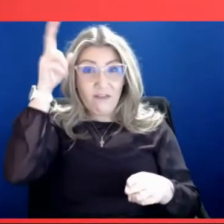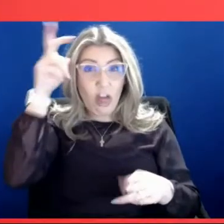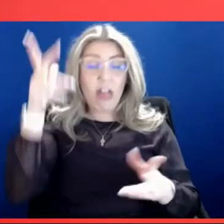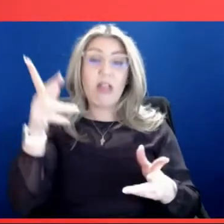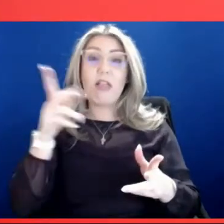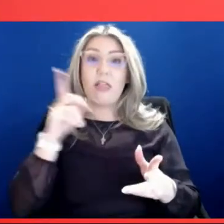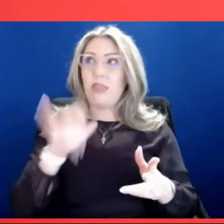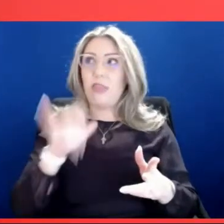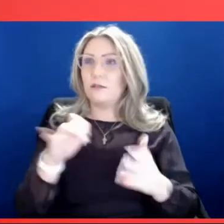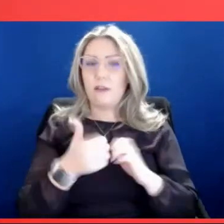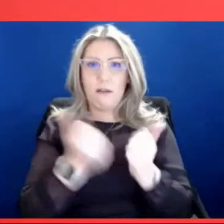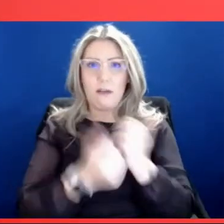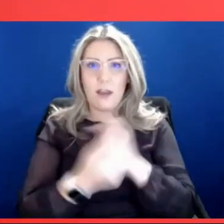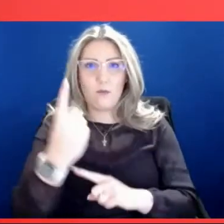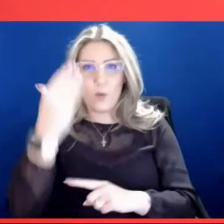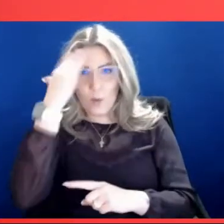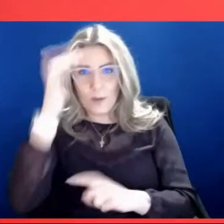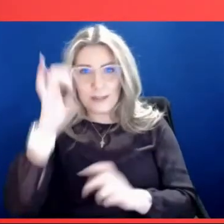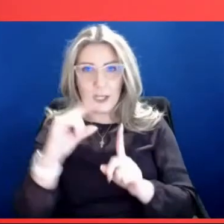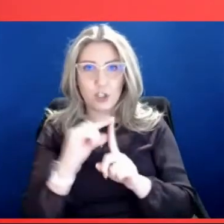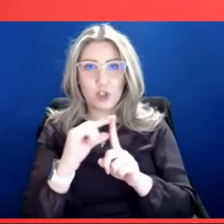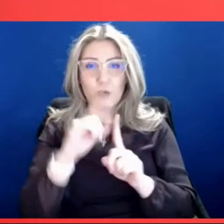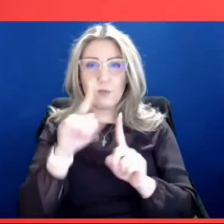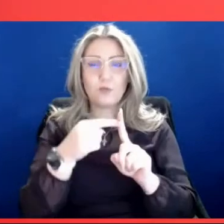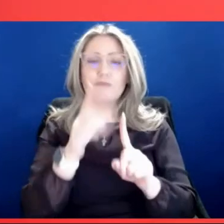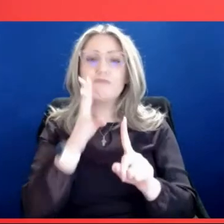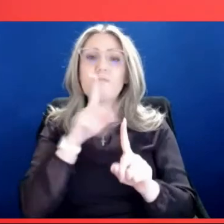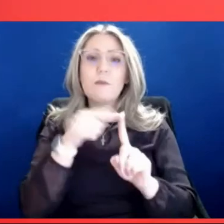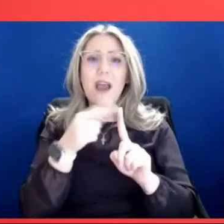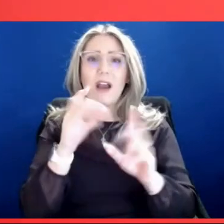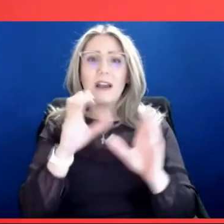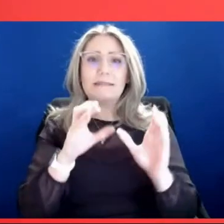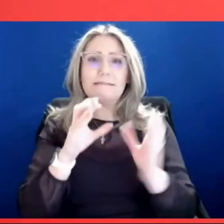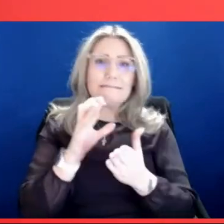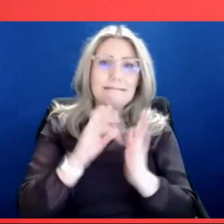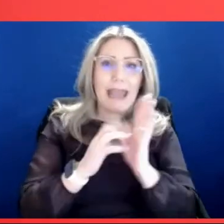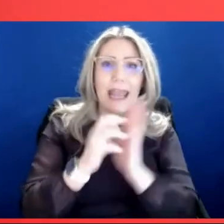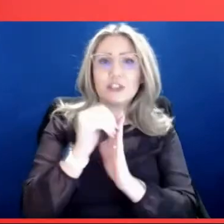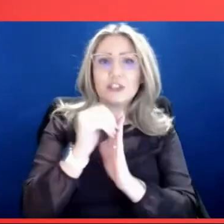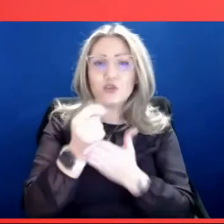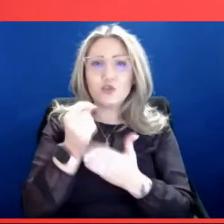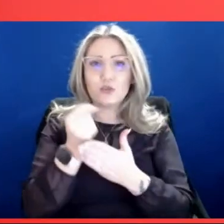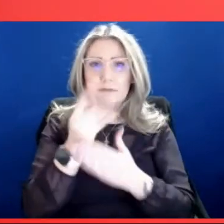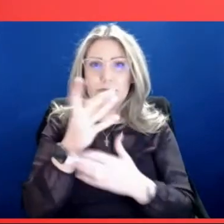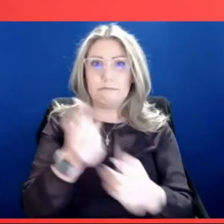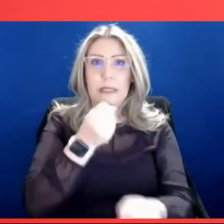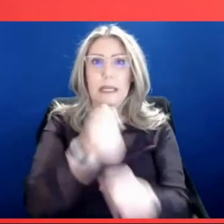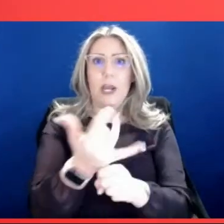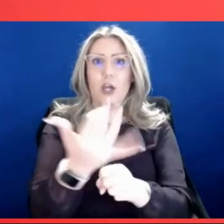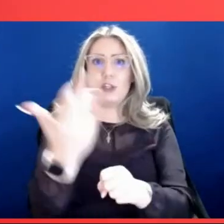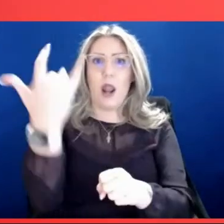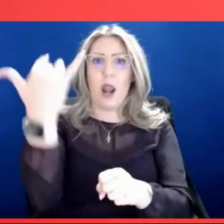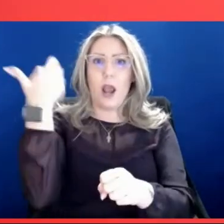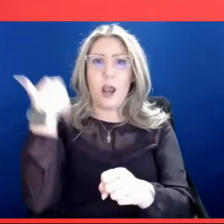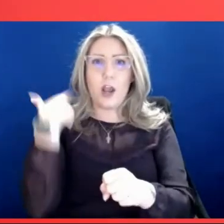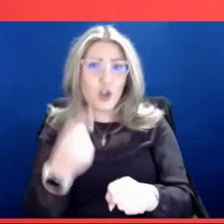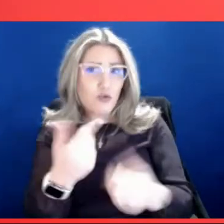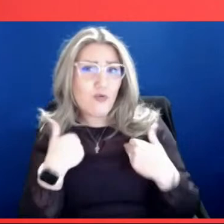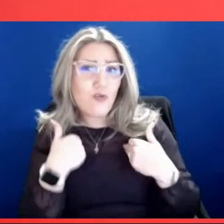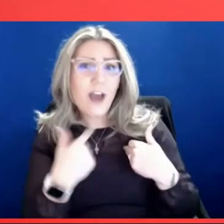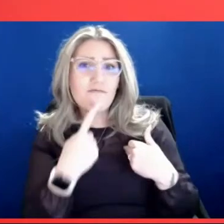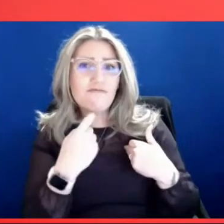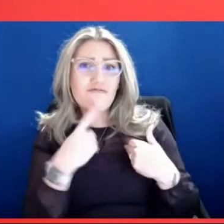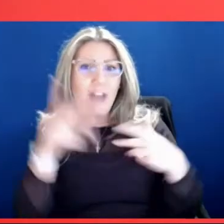that term. So when you're talking about cancer treatment, even years back, you just say, "Did you get the Red Devil?" They'll go, "Oh yeah, they were talking